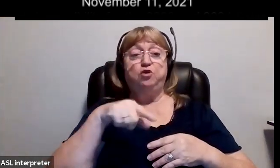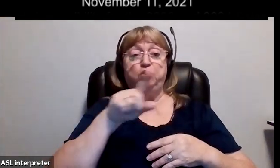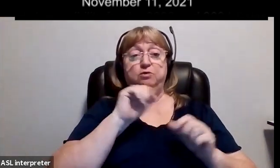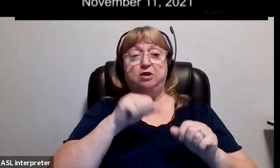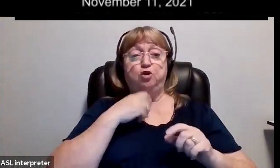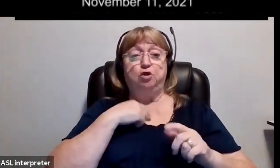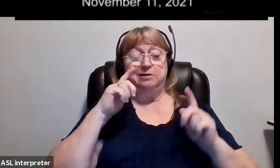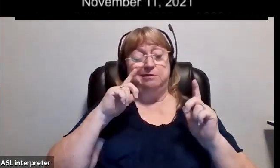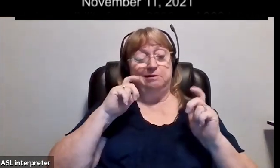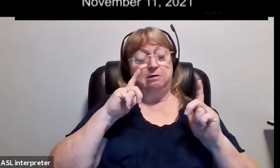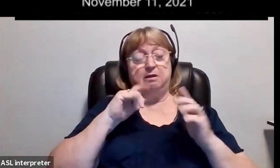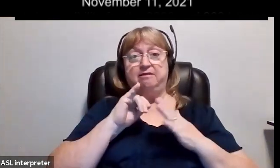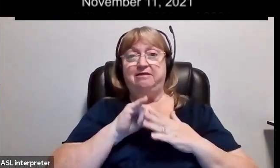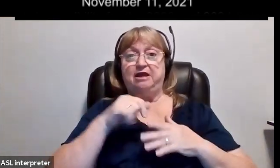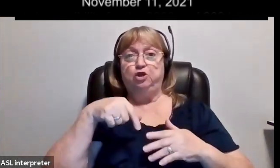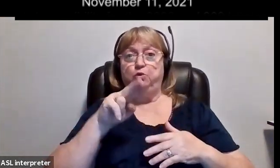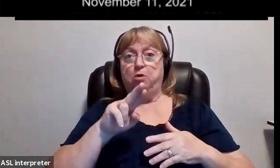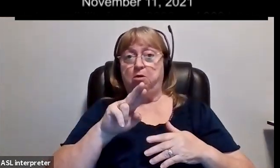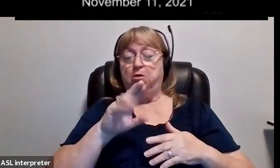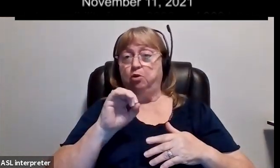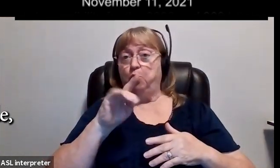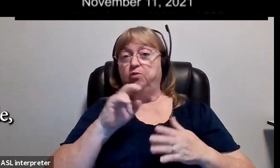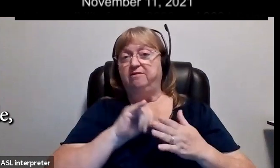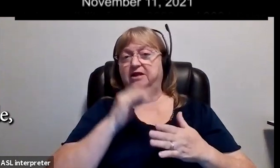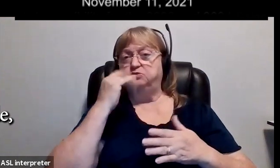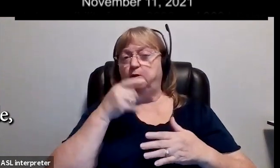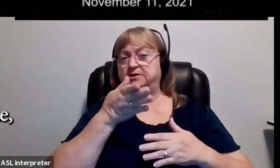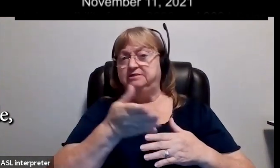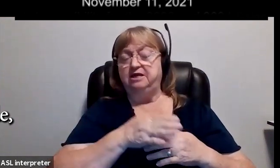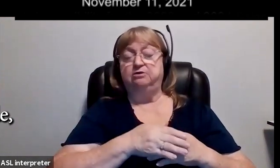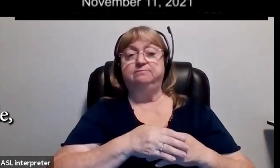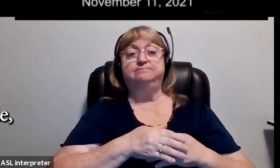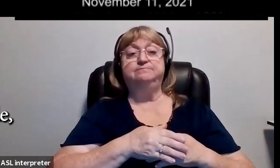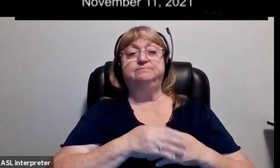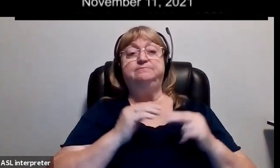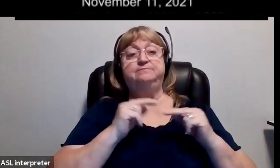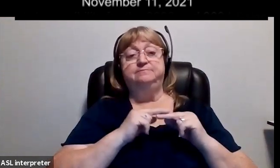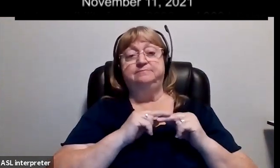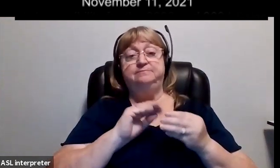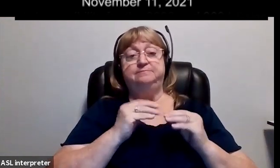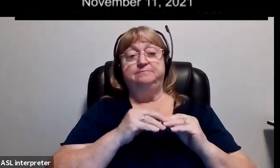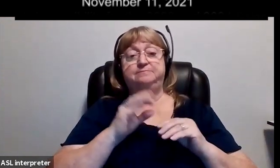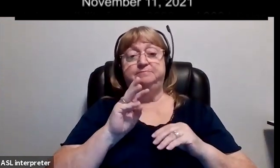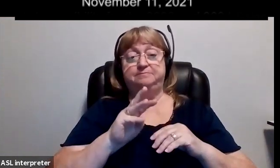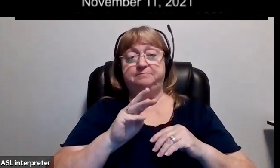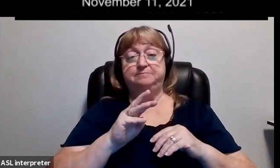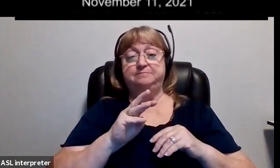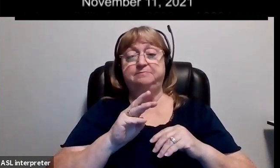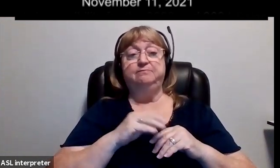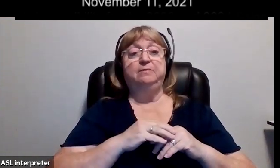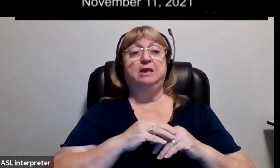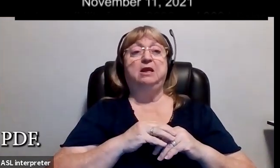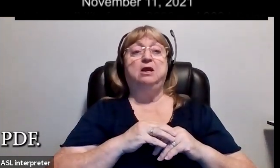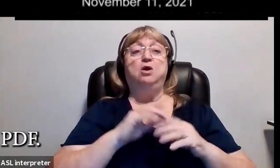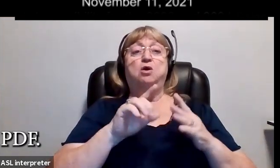QR code at the beginning, that's what that's there for. So then moving on to the next slide, number 6, I went over where we're going to start